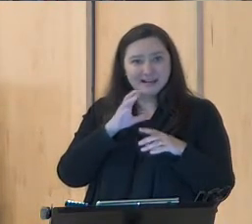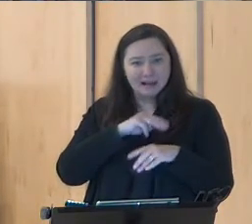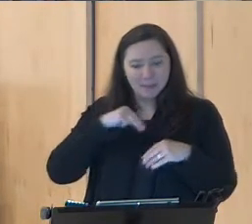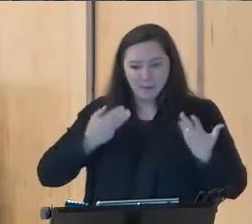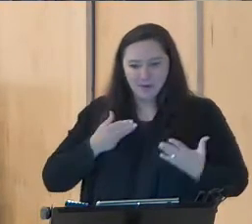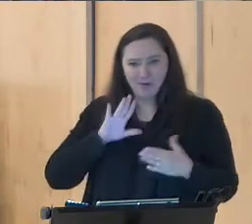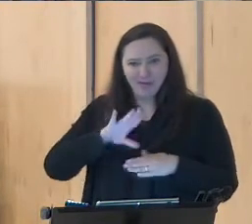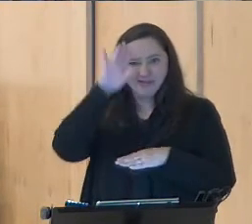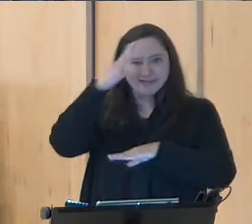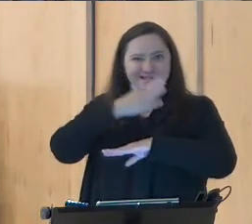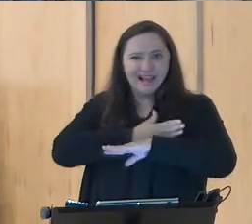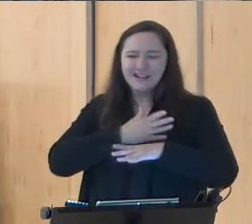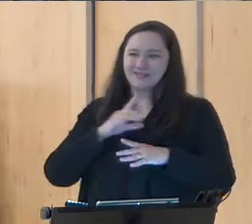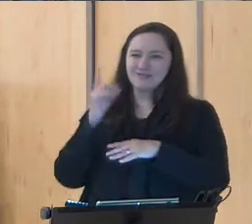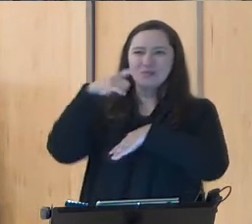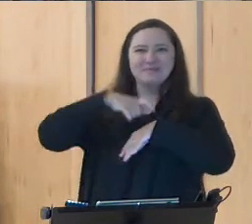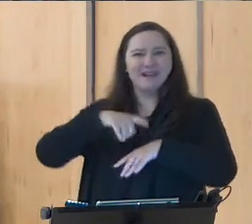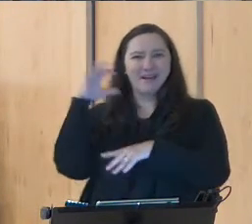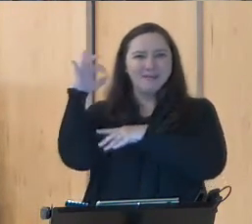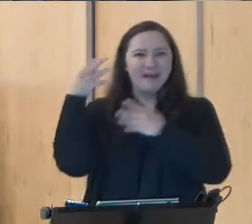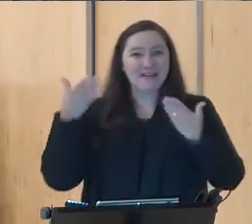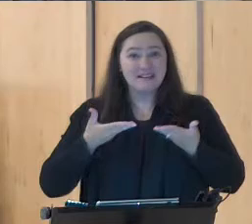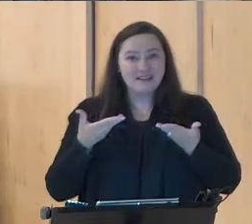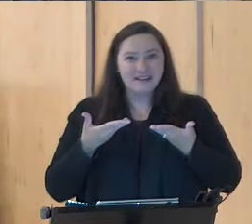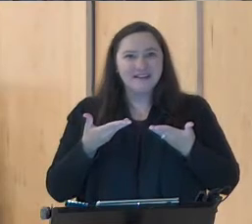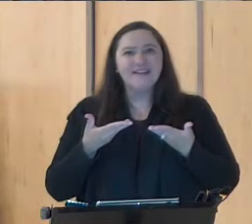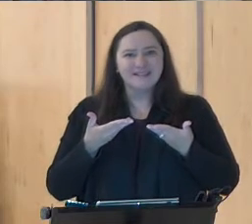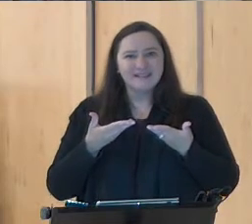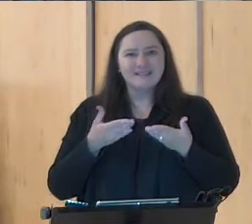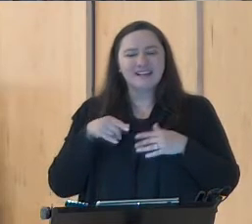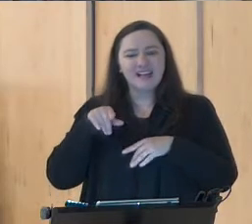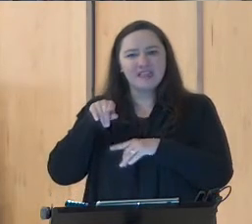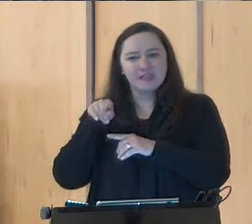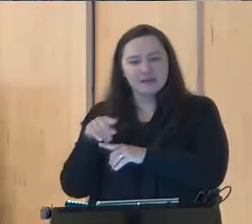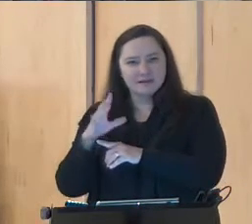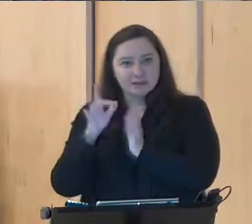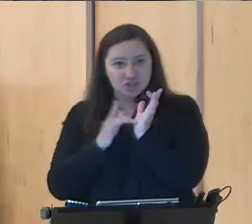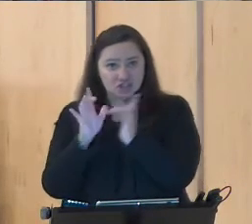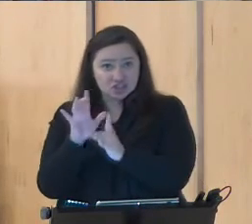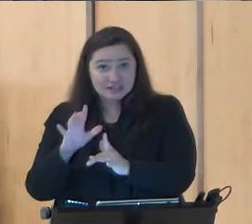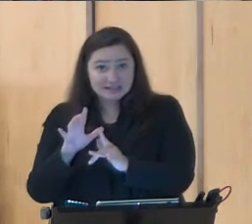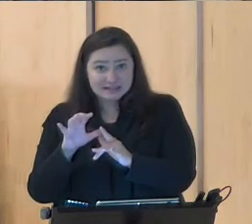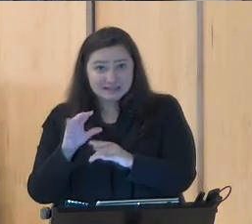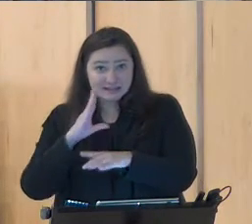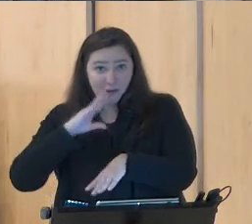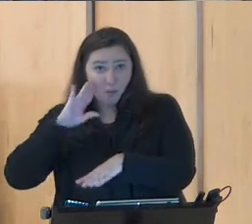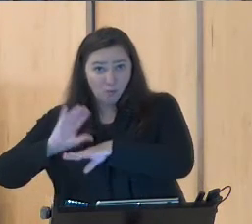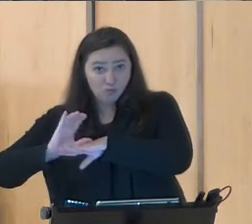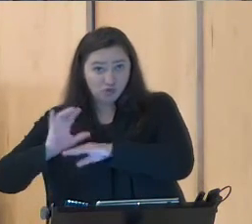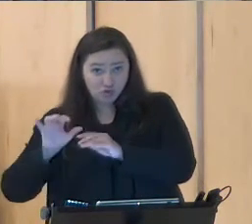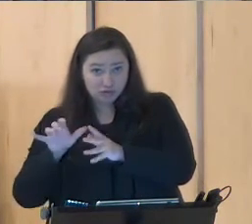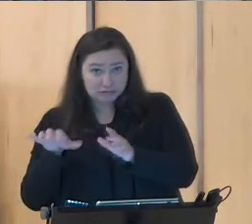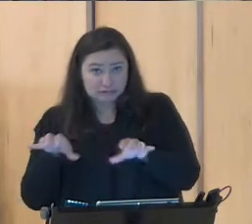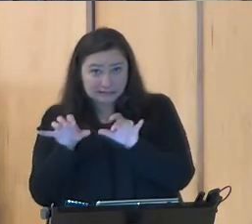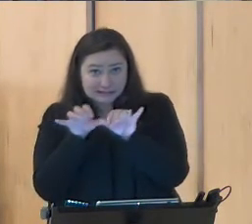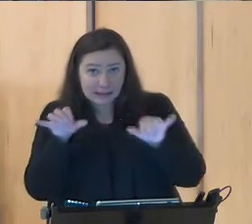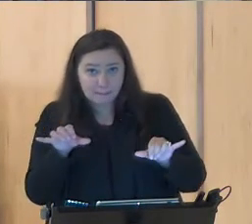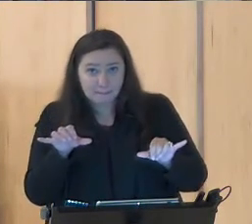ministry, Jesus' home congregation wanted to throw him off a cliff after his first sermon.